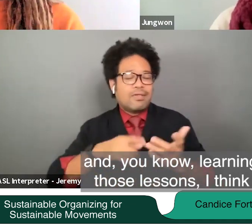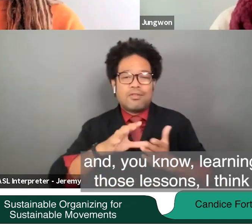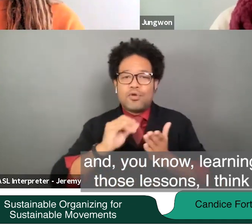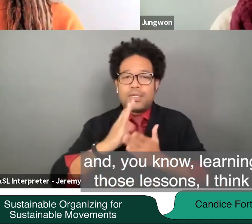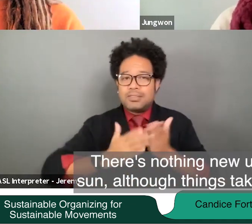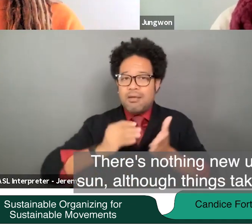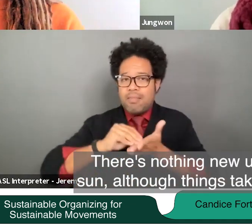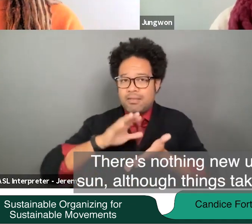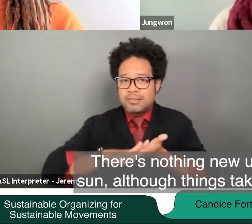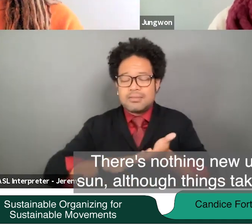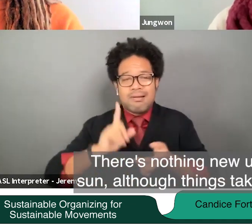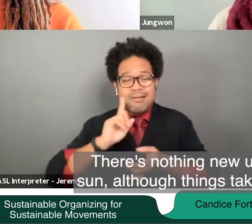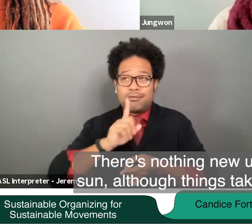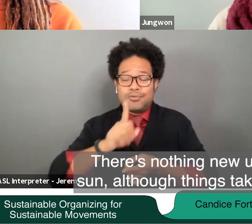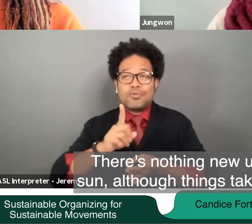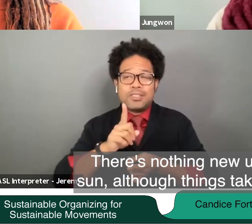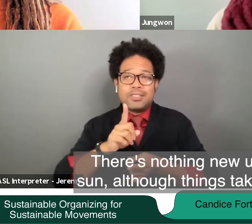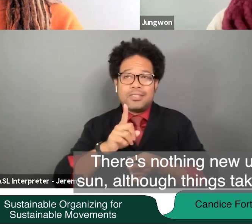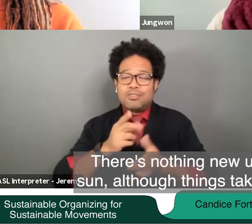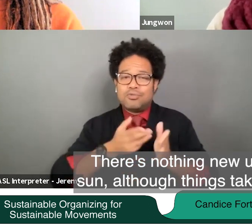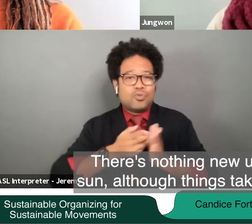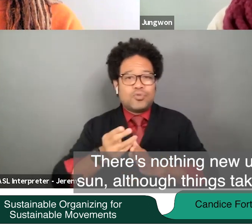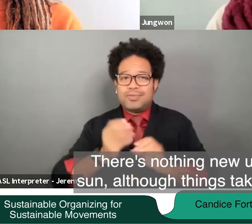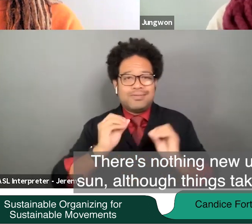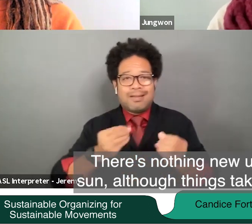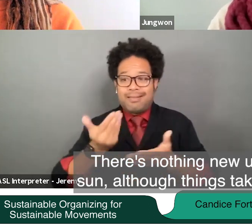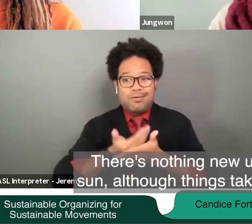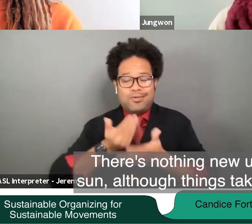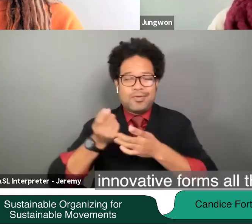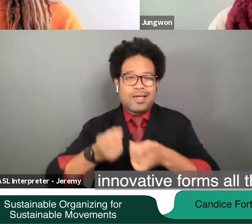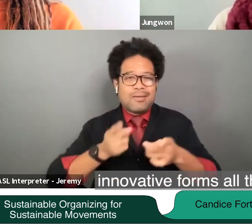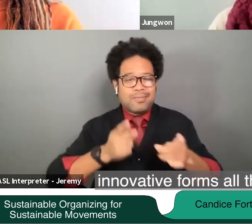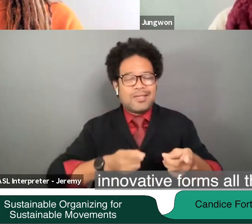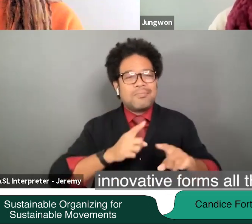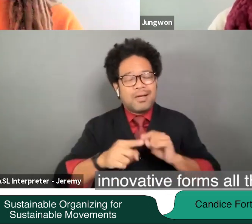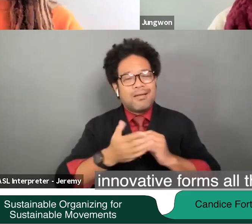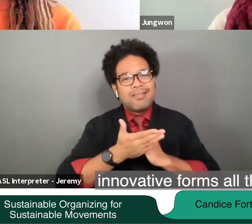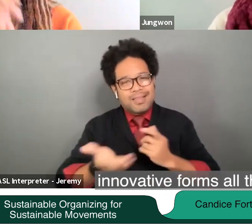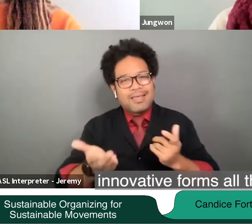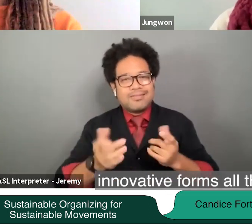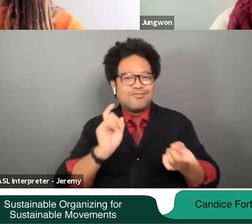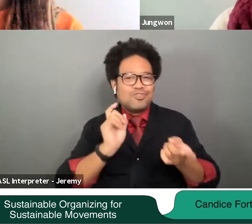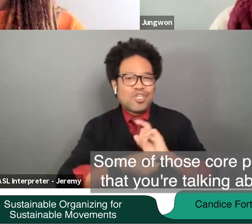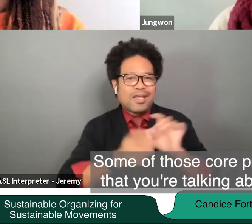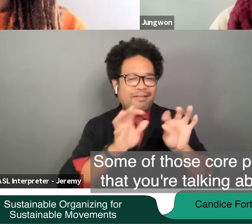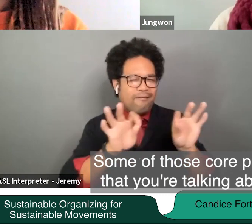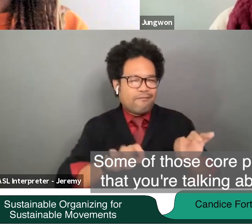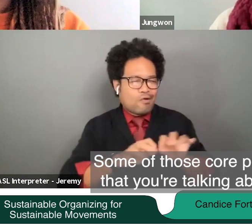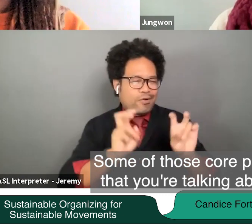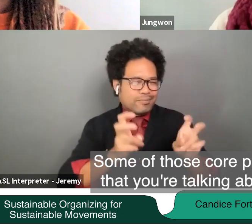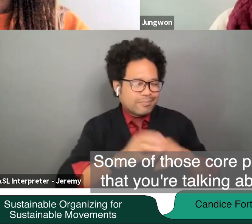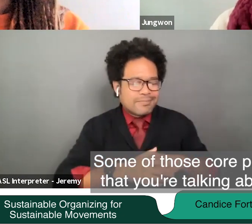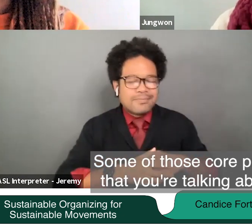lessons. I think it's true. There's nothing new under the sun, although things take new and innovative forms all the time. Some of